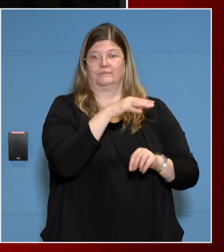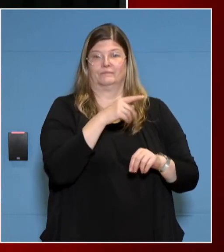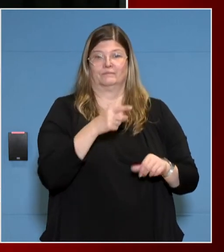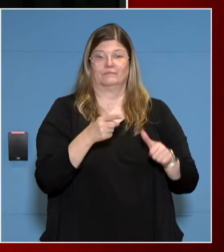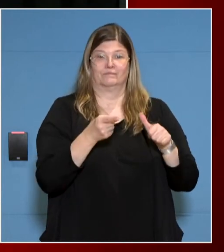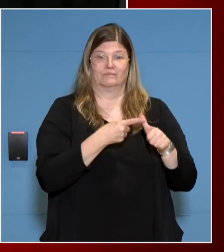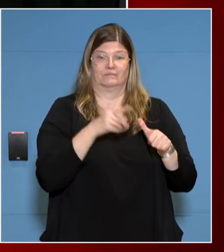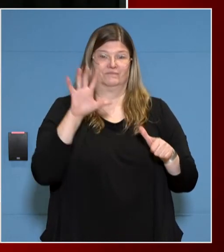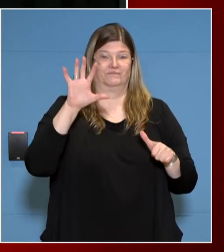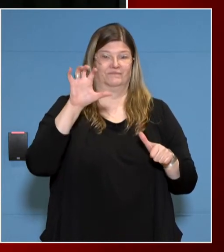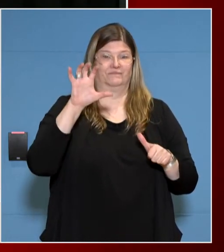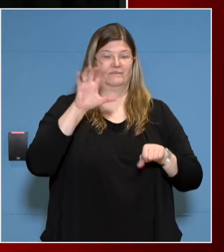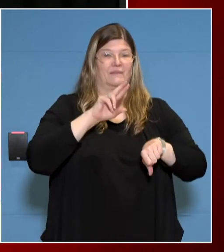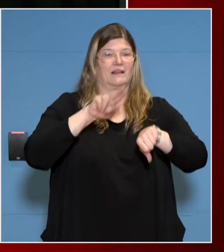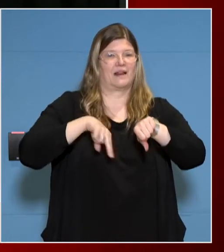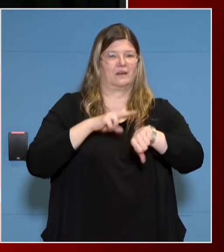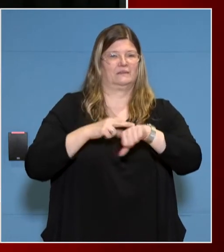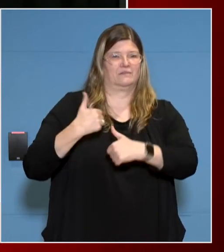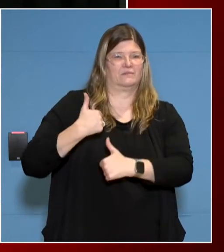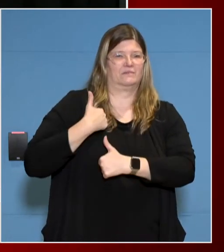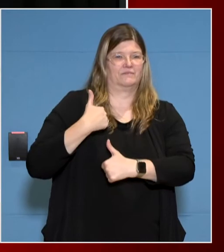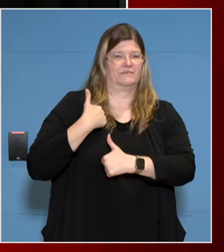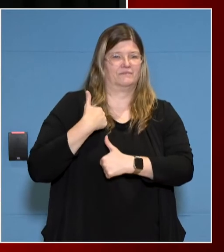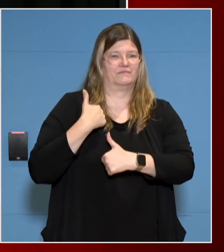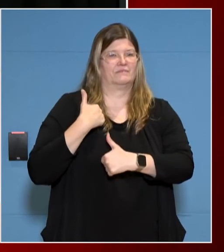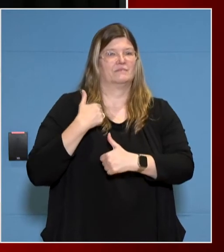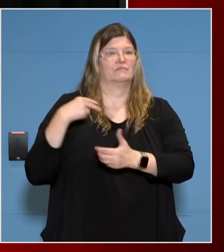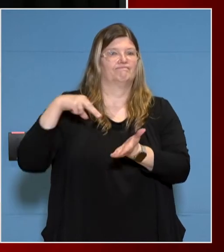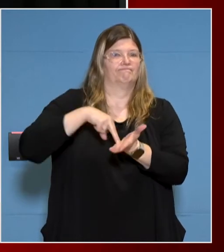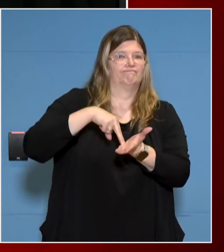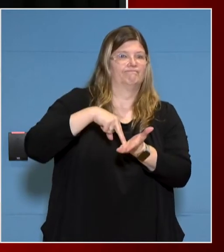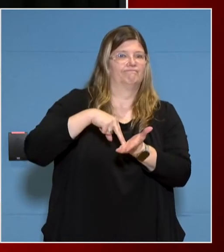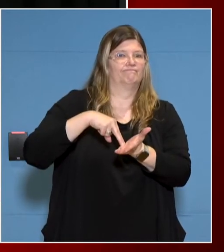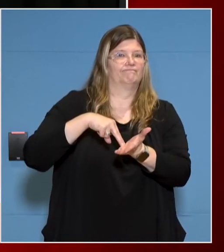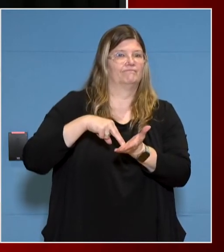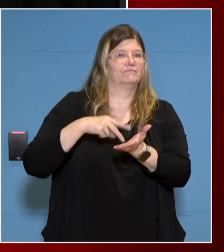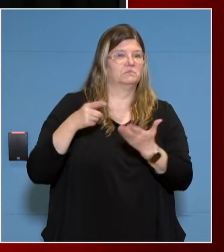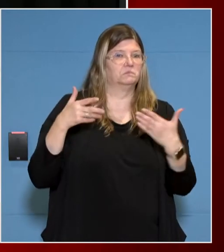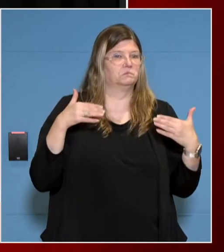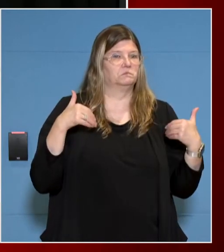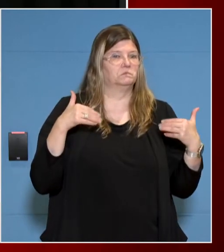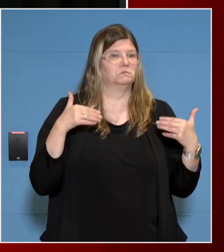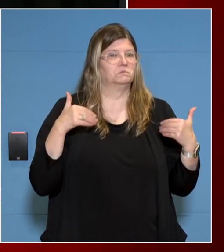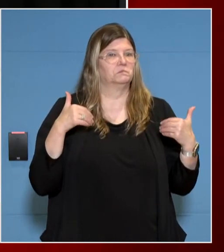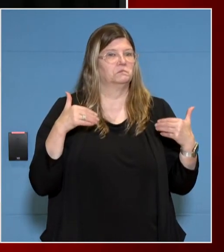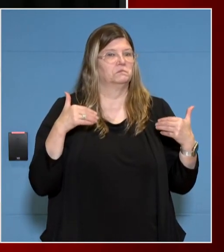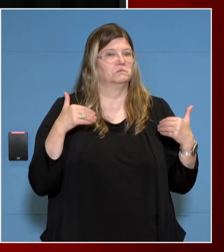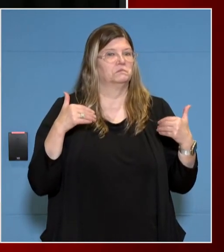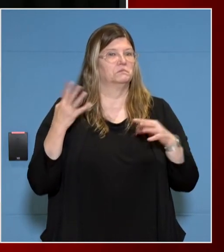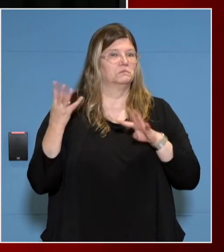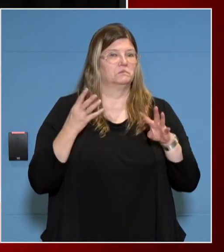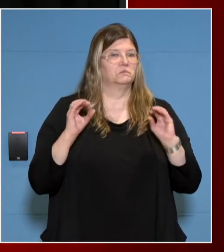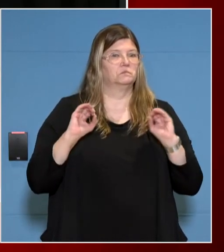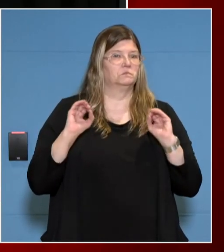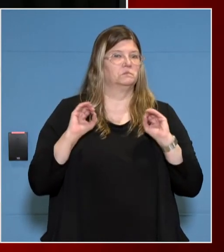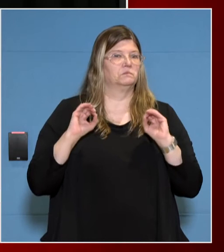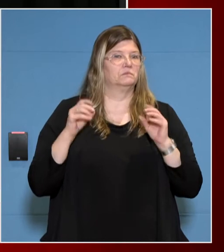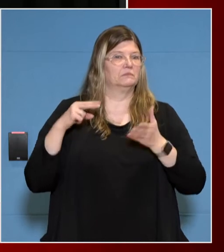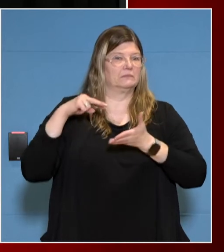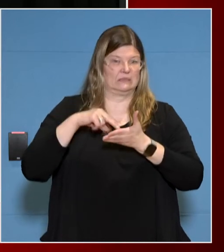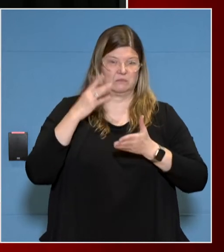Guards on standby. I'm now seeing reports that 5,000 will be here on call because of the impeachment trials through